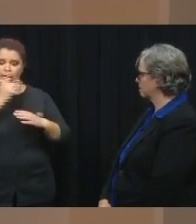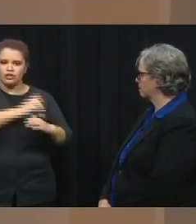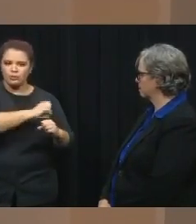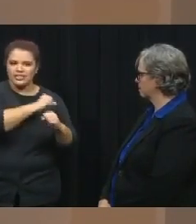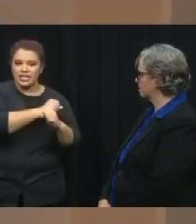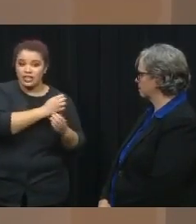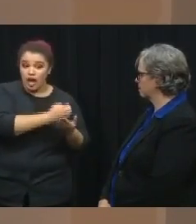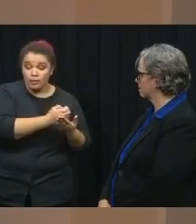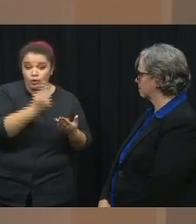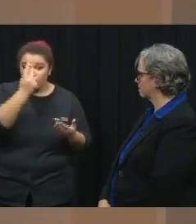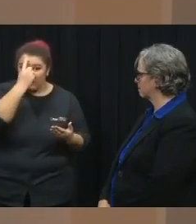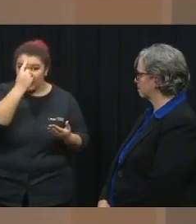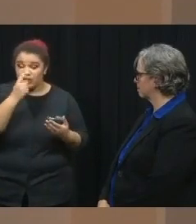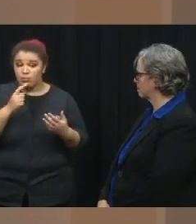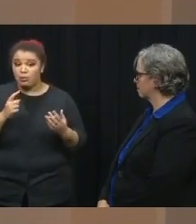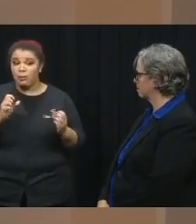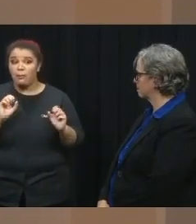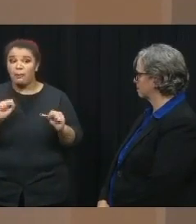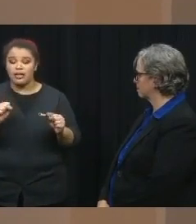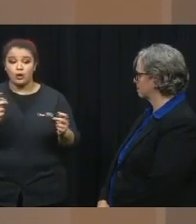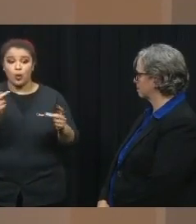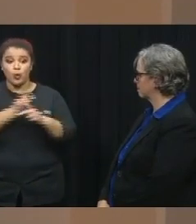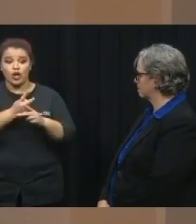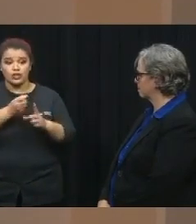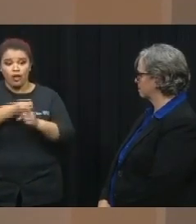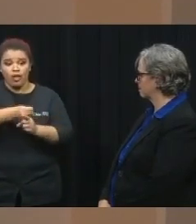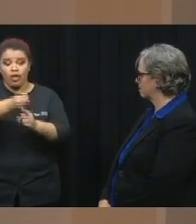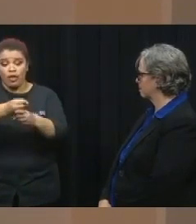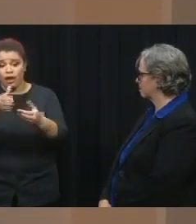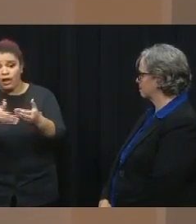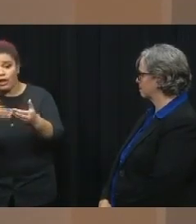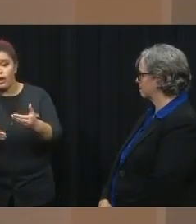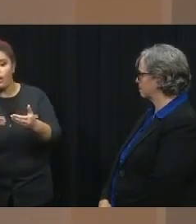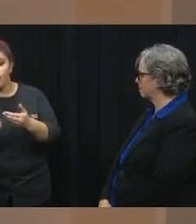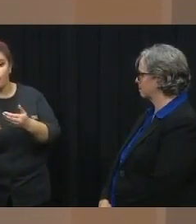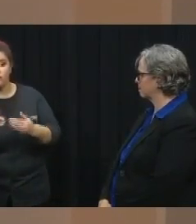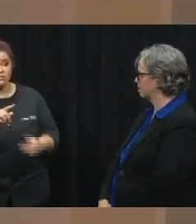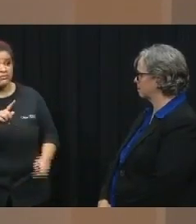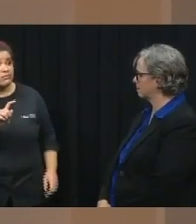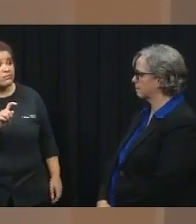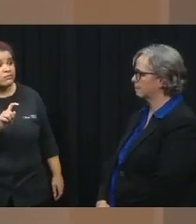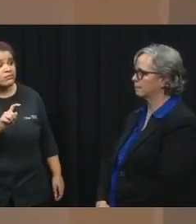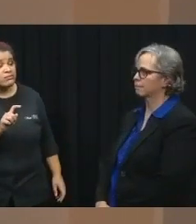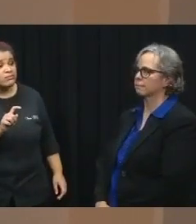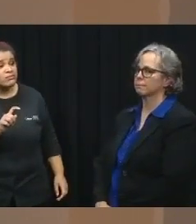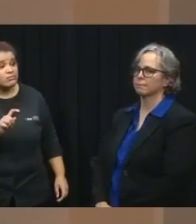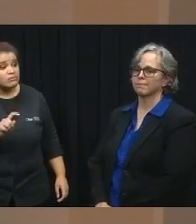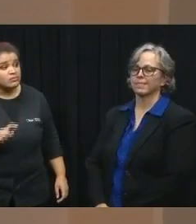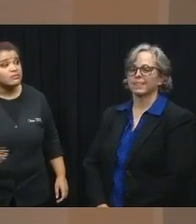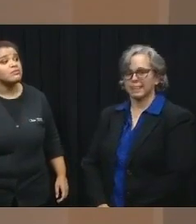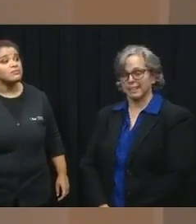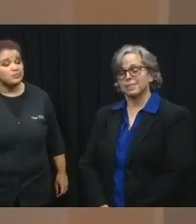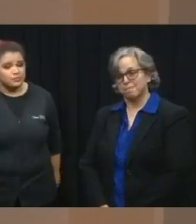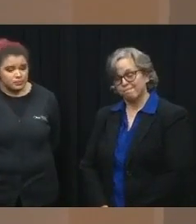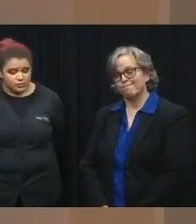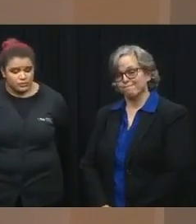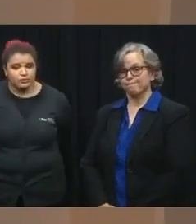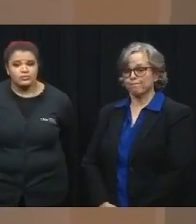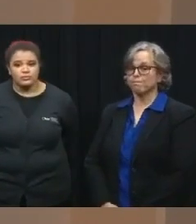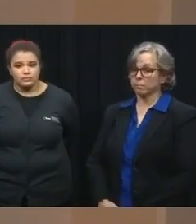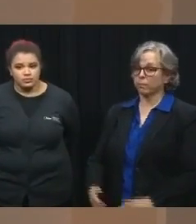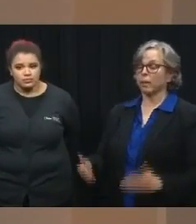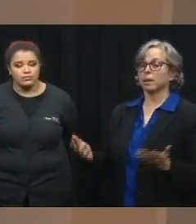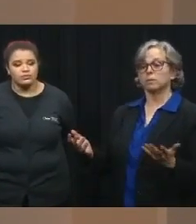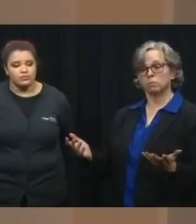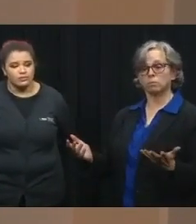this pandemic? I will tell you that when we had this dialogue between the media and myself yesterday,